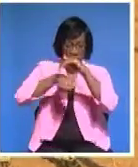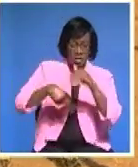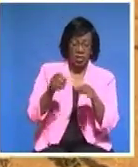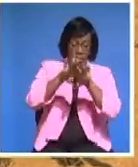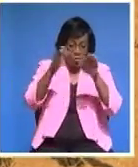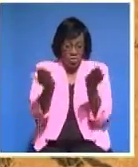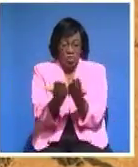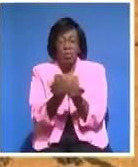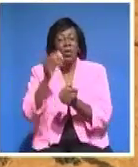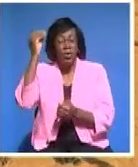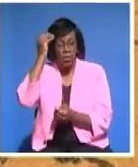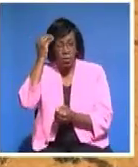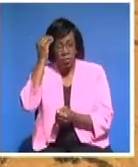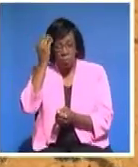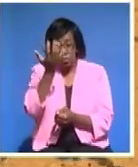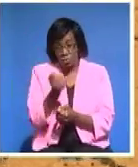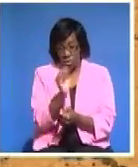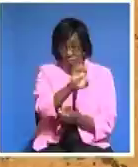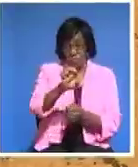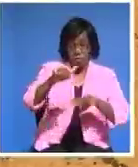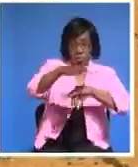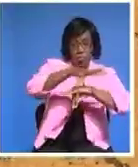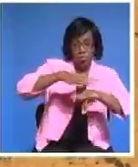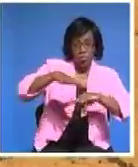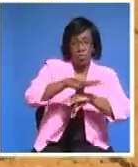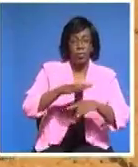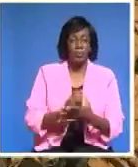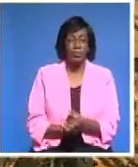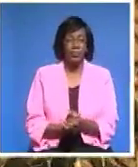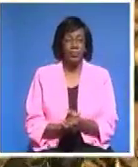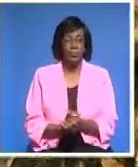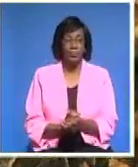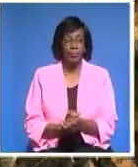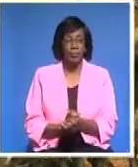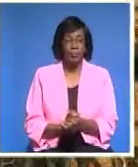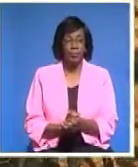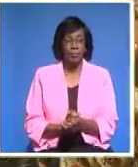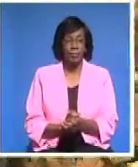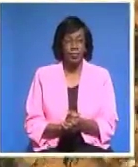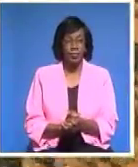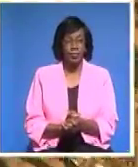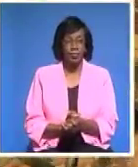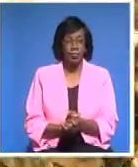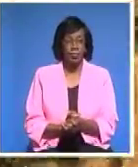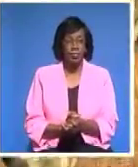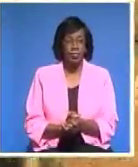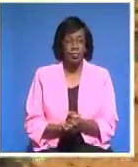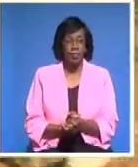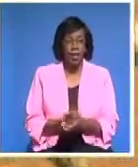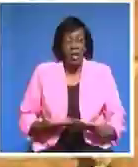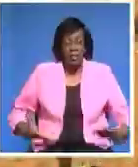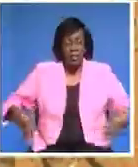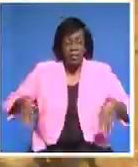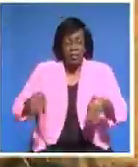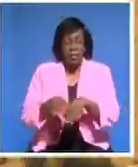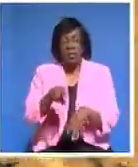known to be conserving the remaining African wild dog species. Here at Nankuse, there is a 15-member